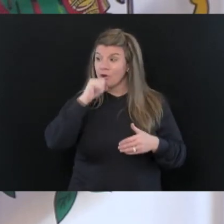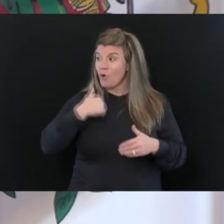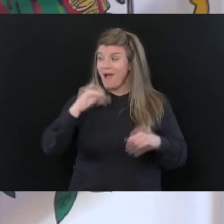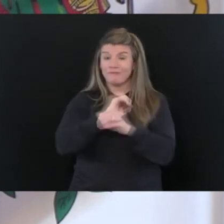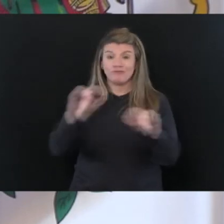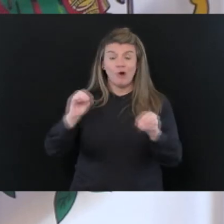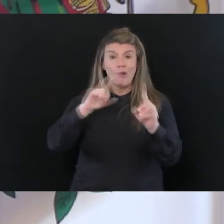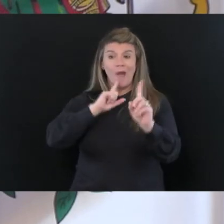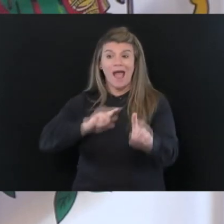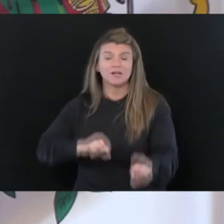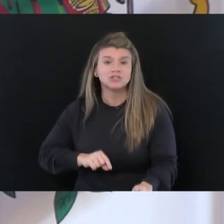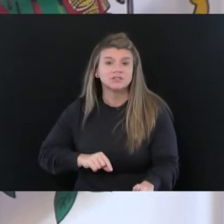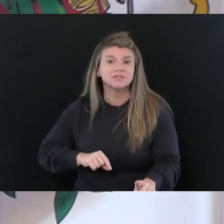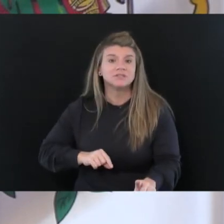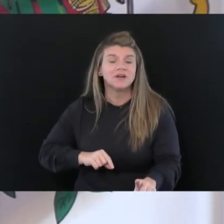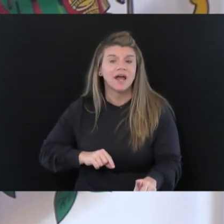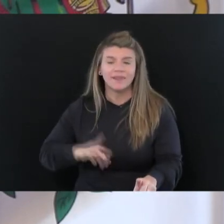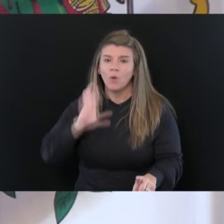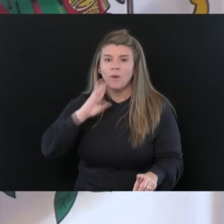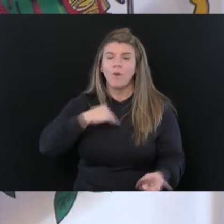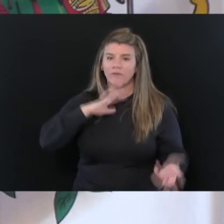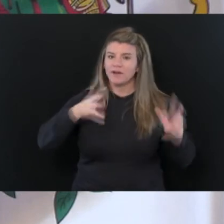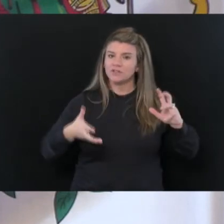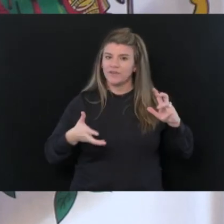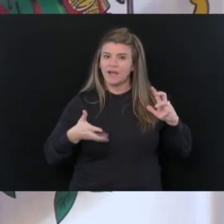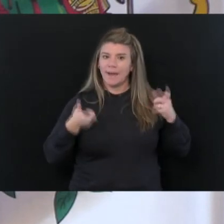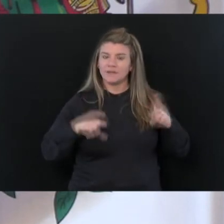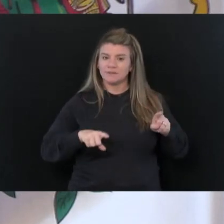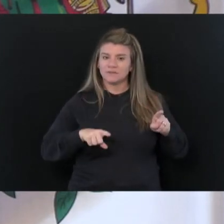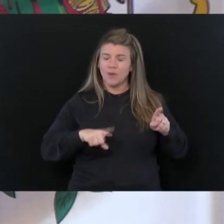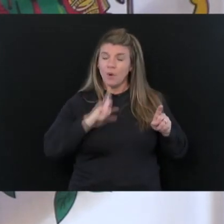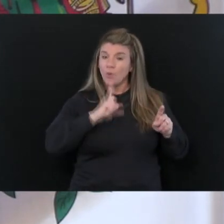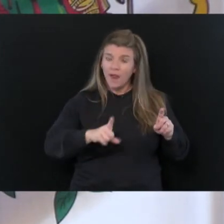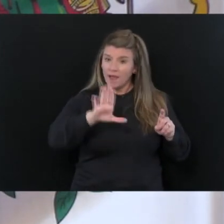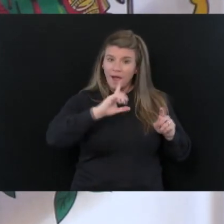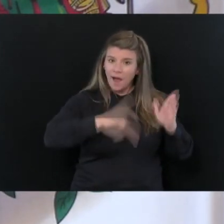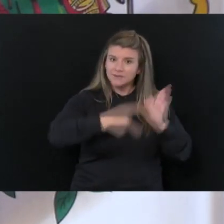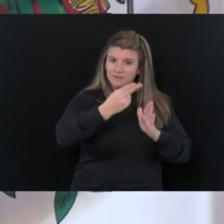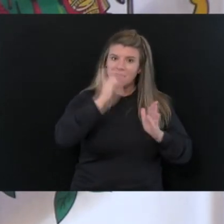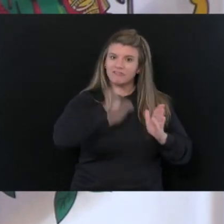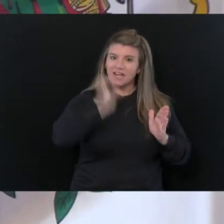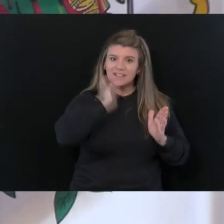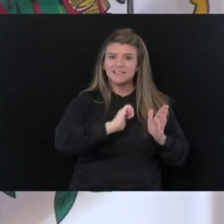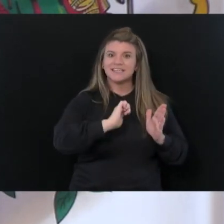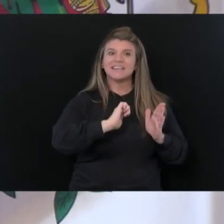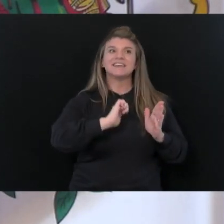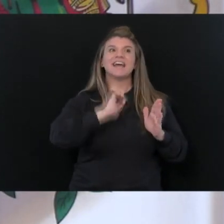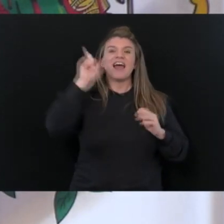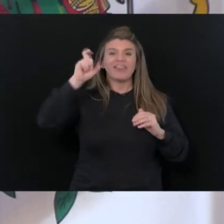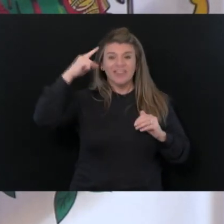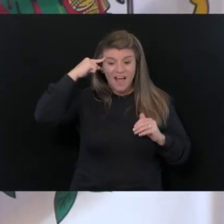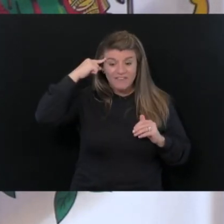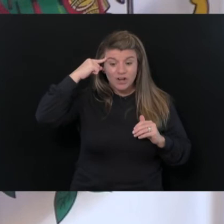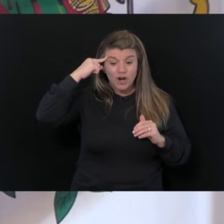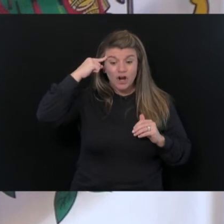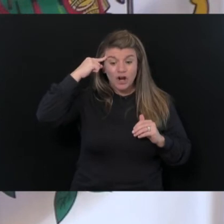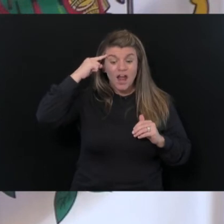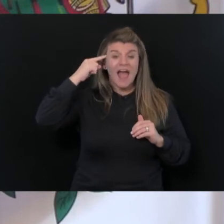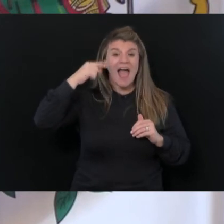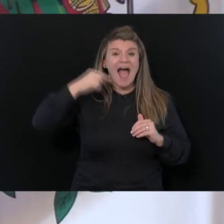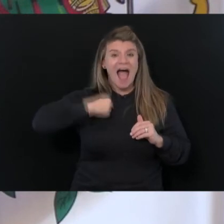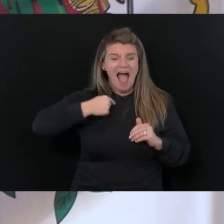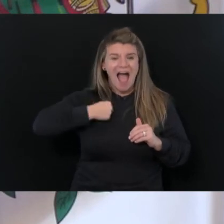turn? Then you've got a catastrophe, do you not? Really, at the end of the day, the governor has got